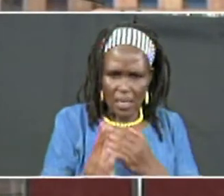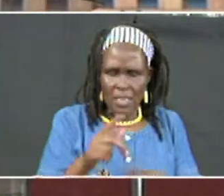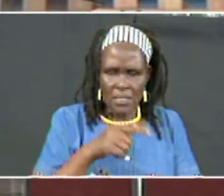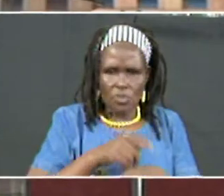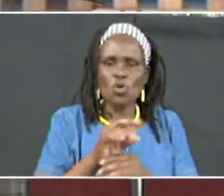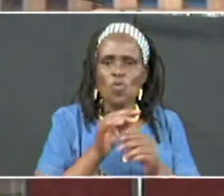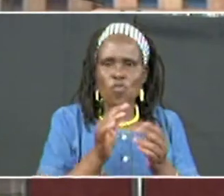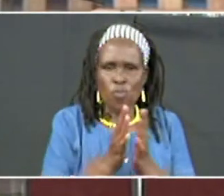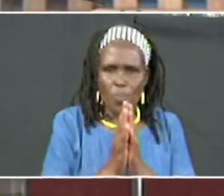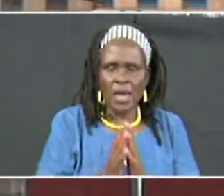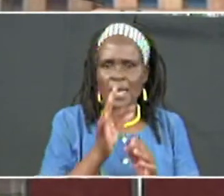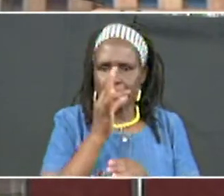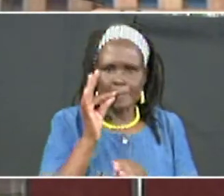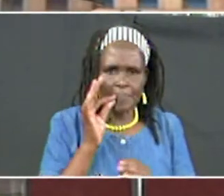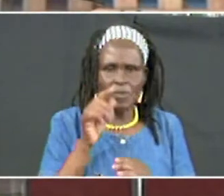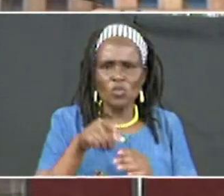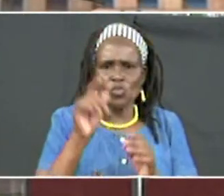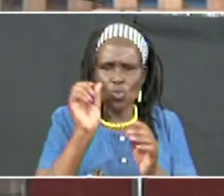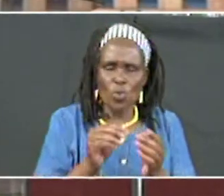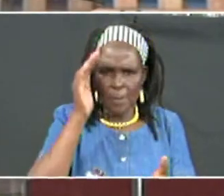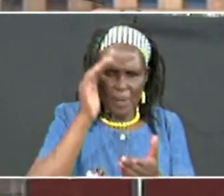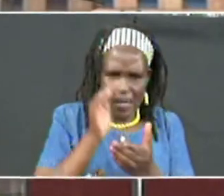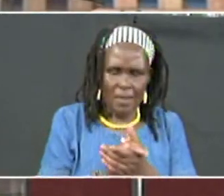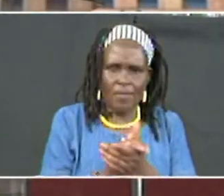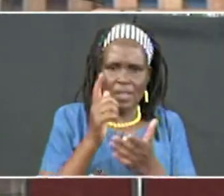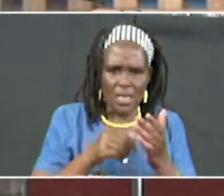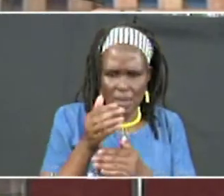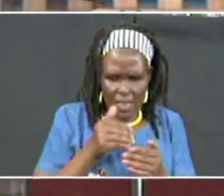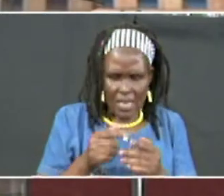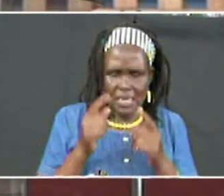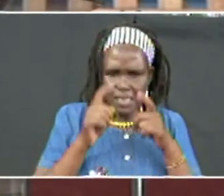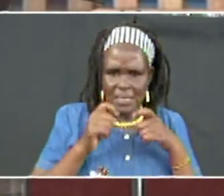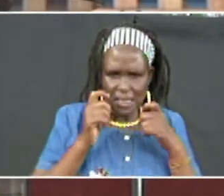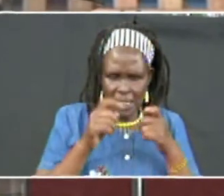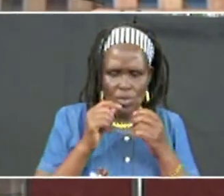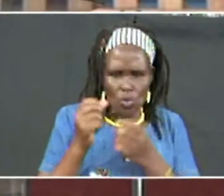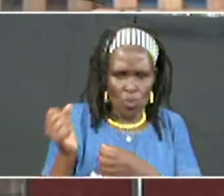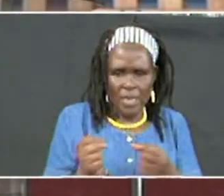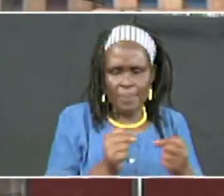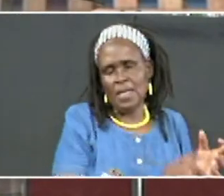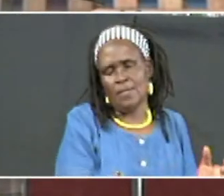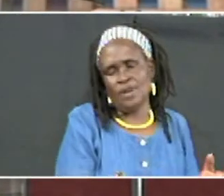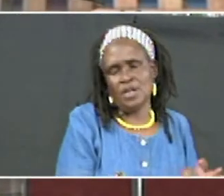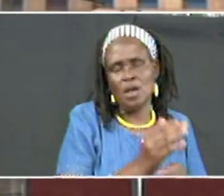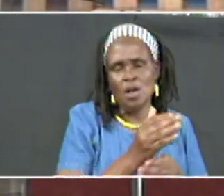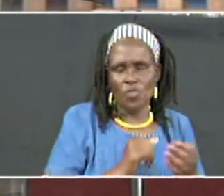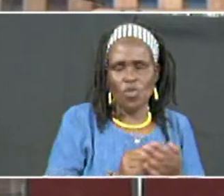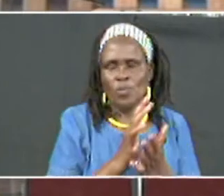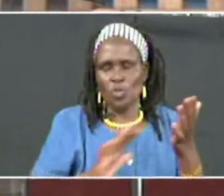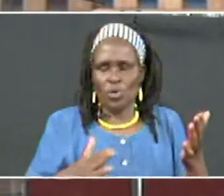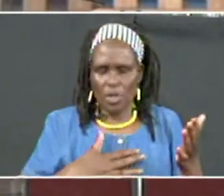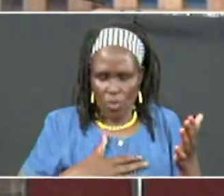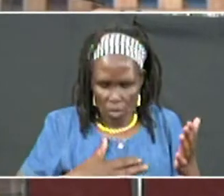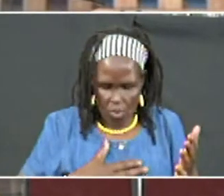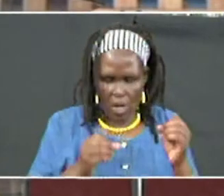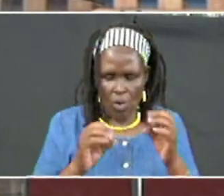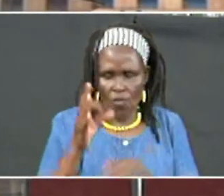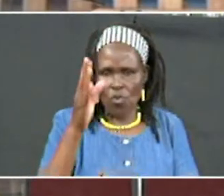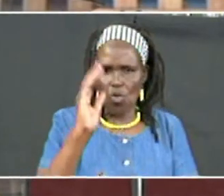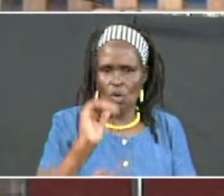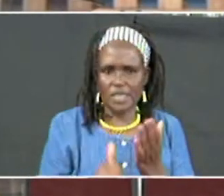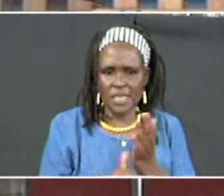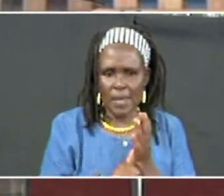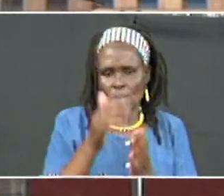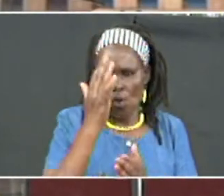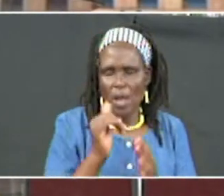be delivered from that sin that easily besets you for the glory and honor of God's name. Because that